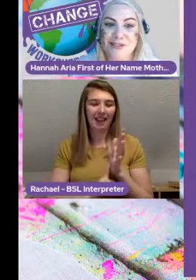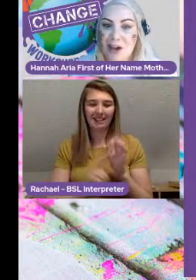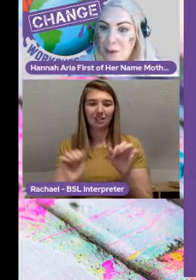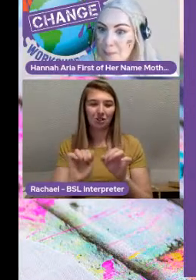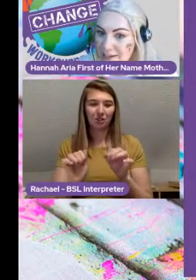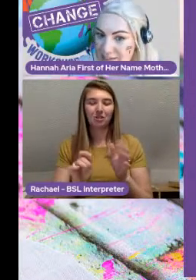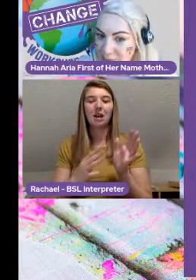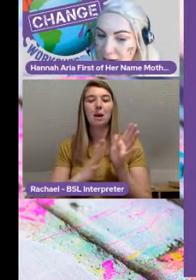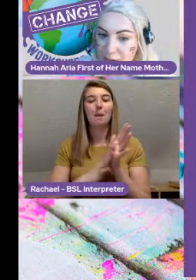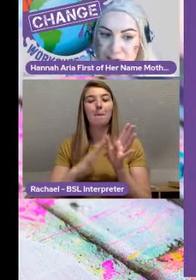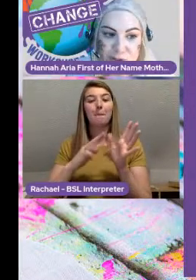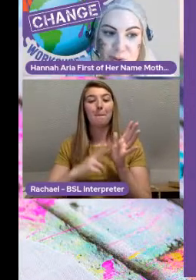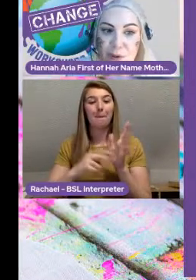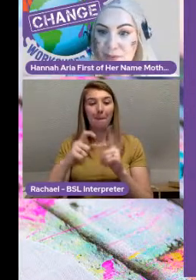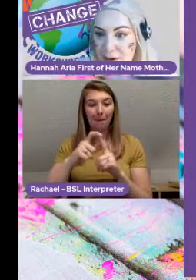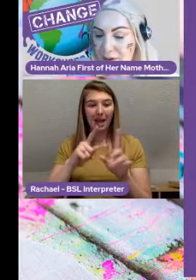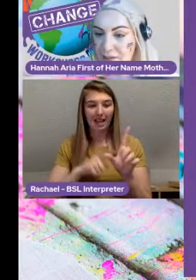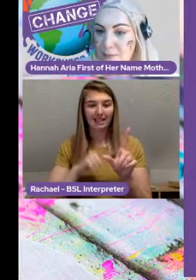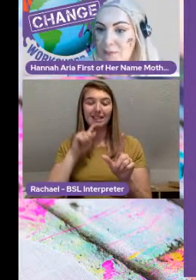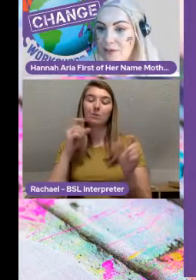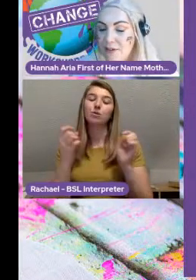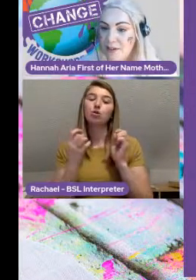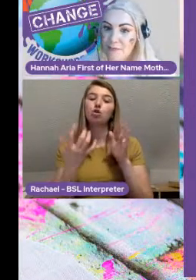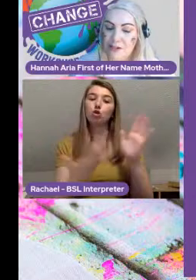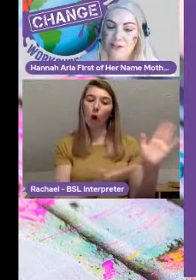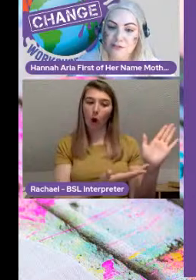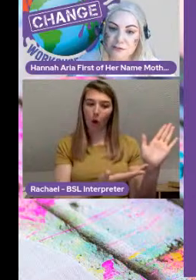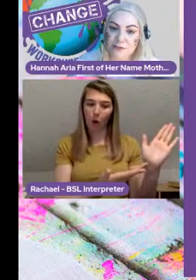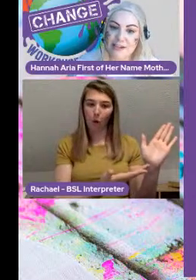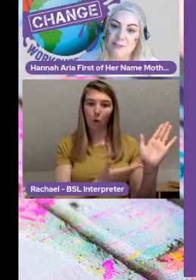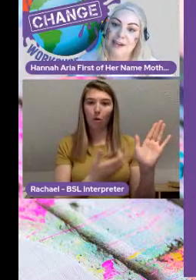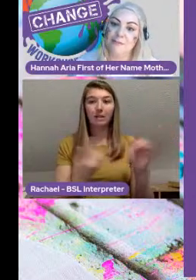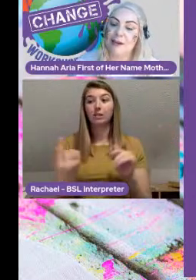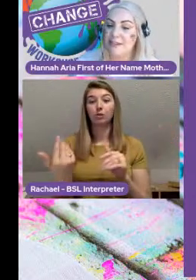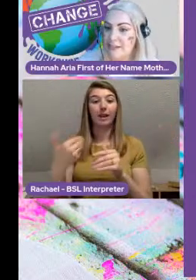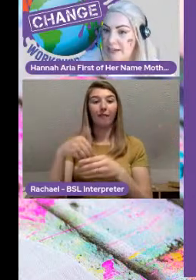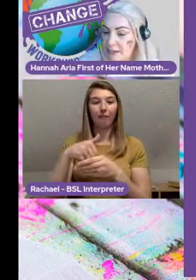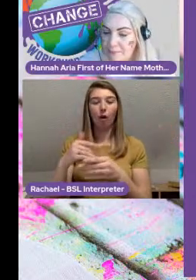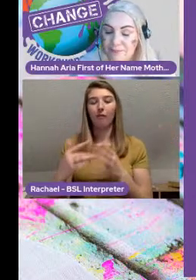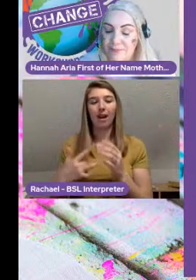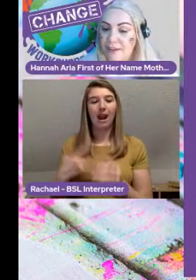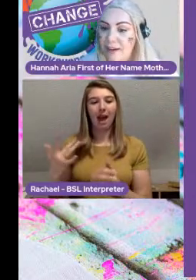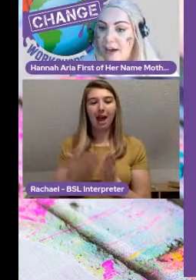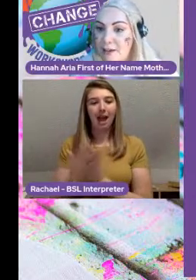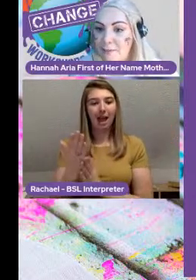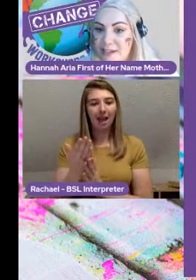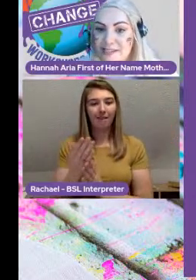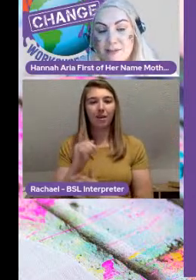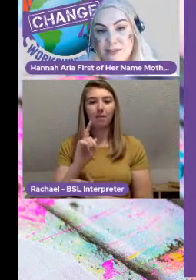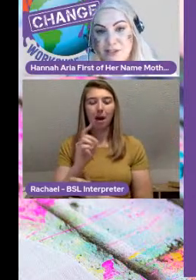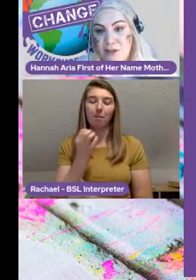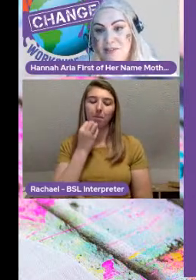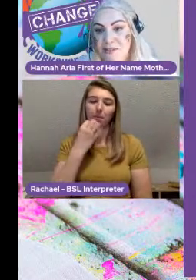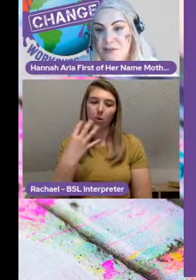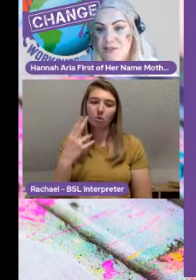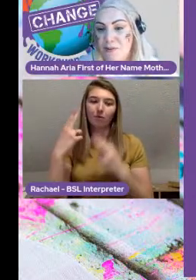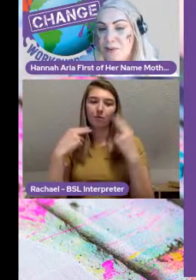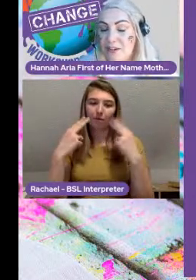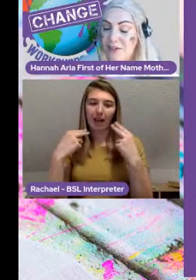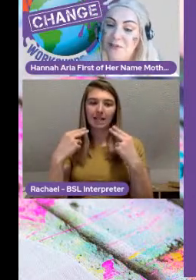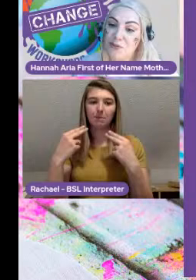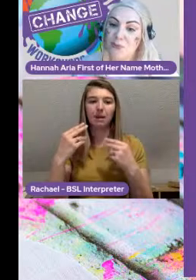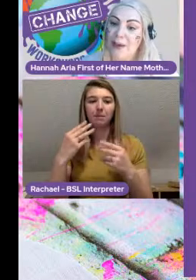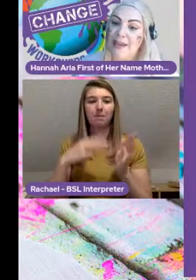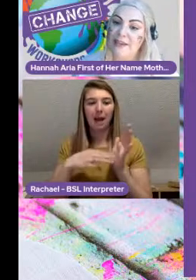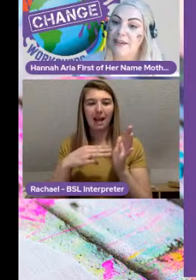So we're going to show Mandy's work, but she's not on the live. But we beautiful face paint Mandy is a little bit tired tonight because she's